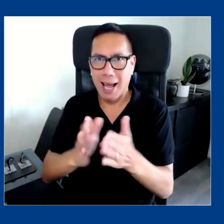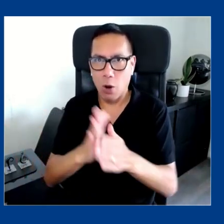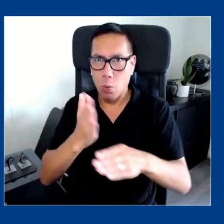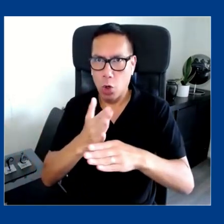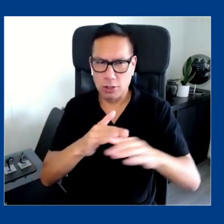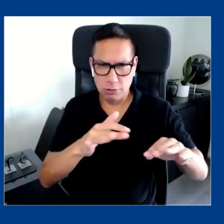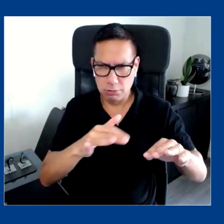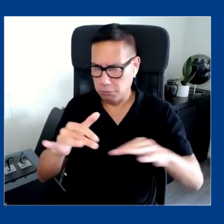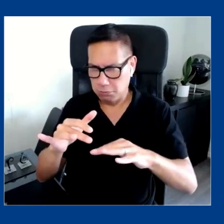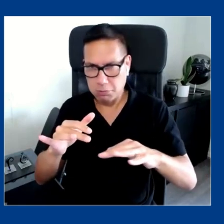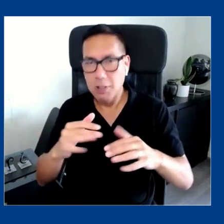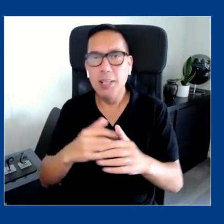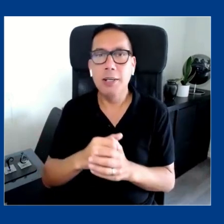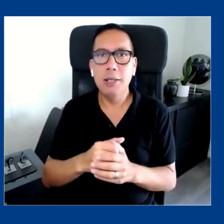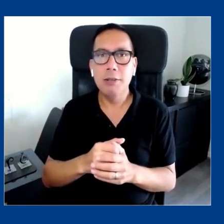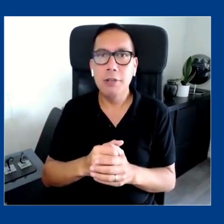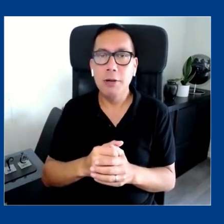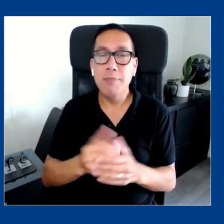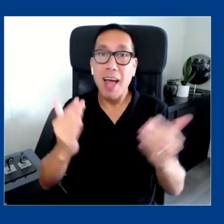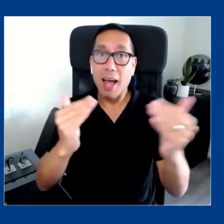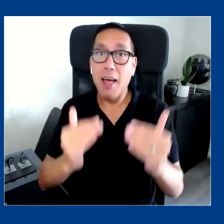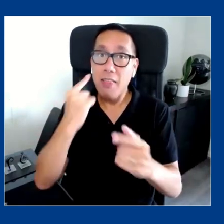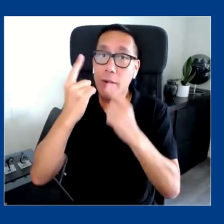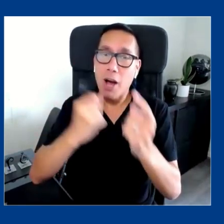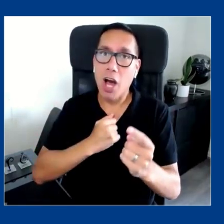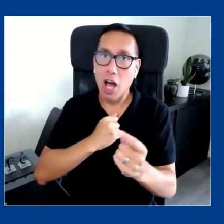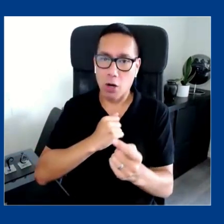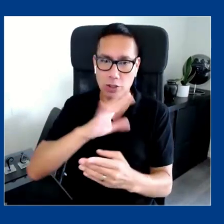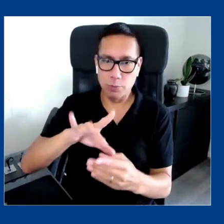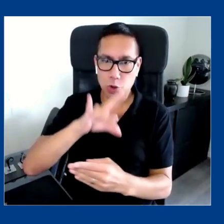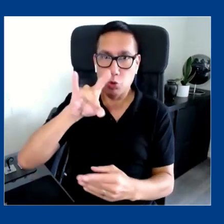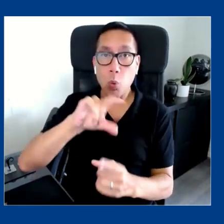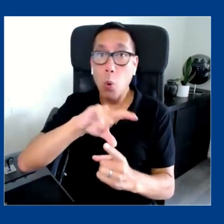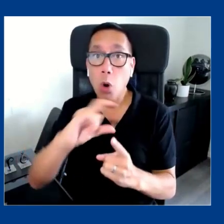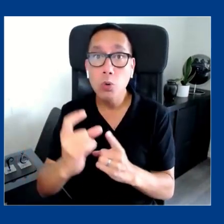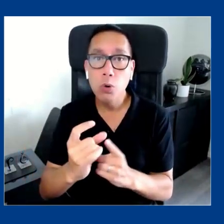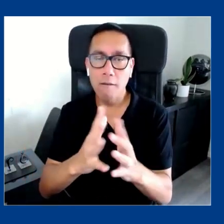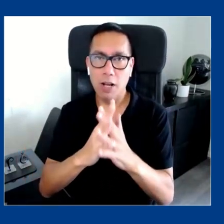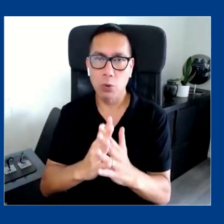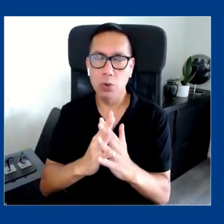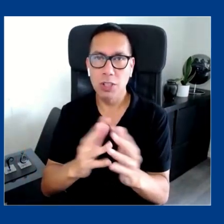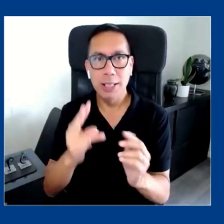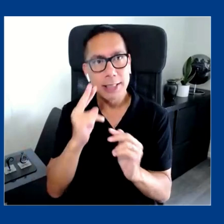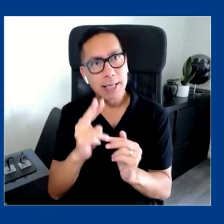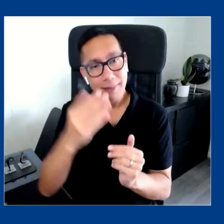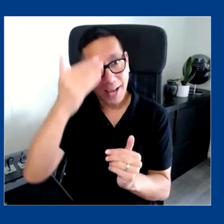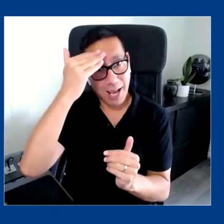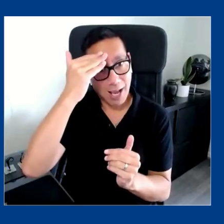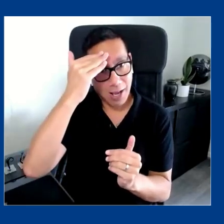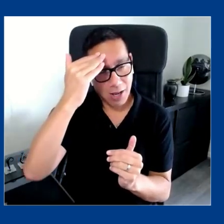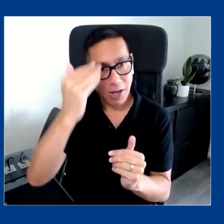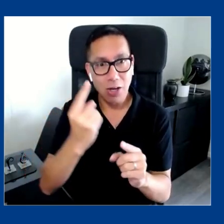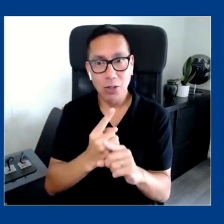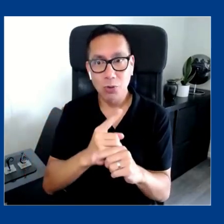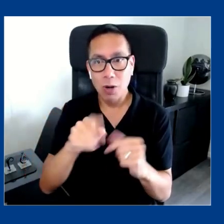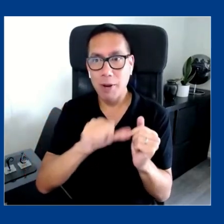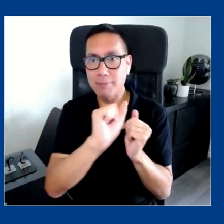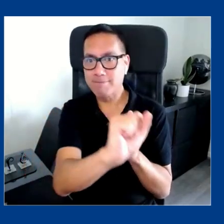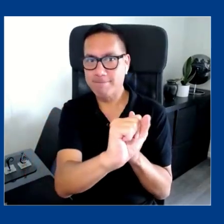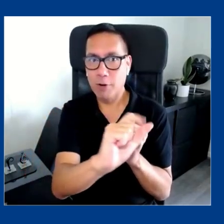around spiritual or cultural boundaries. In the film, we hear elders invoke the concept of Latin nocraic, or the